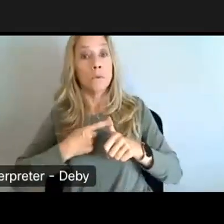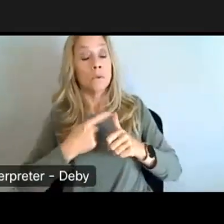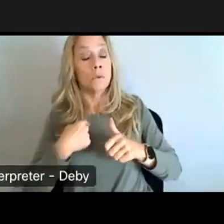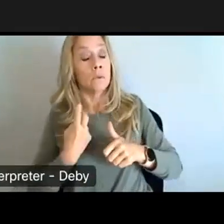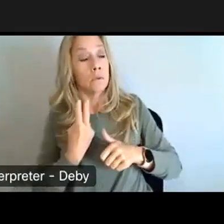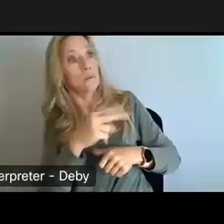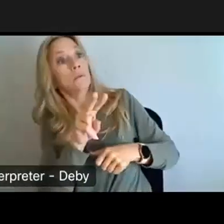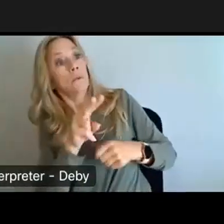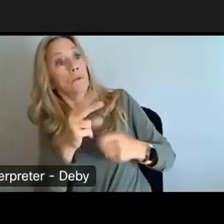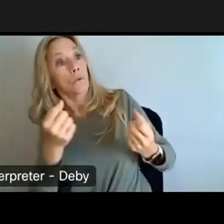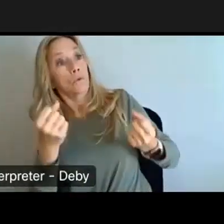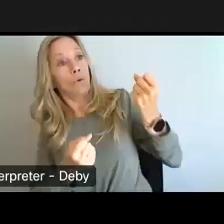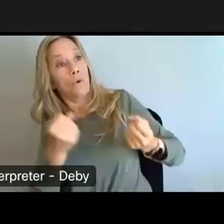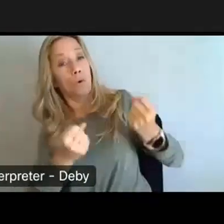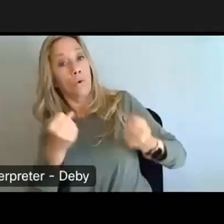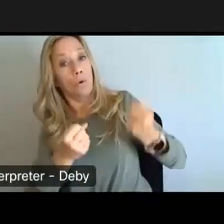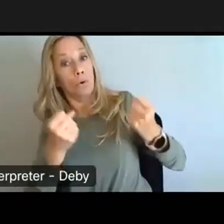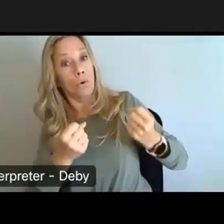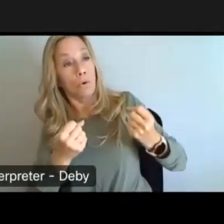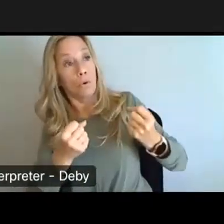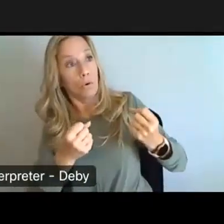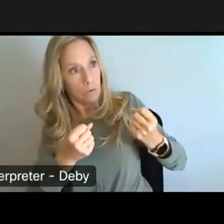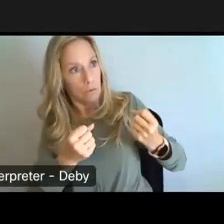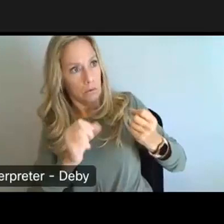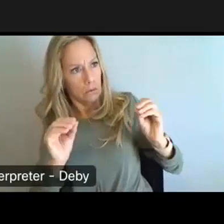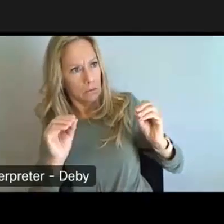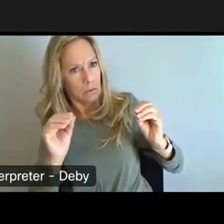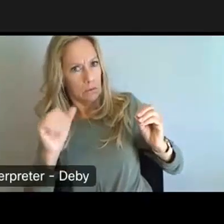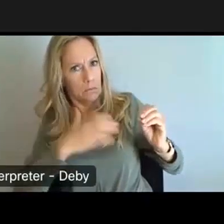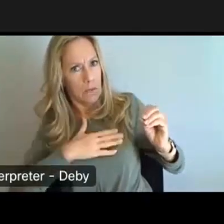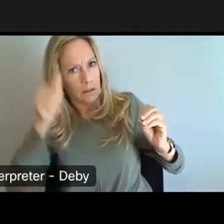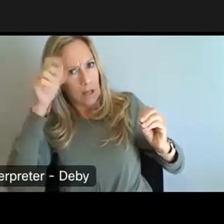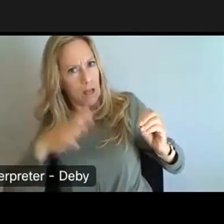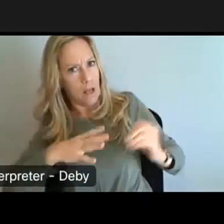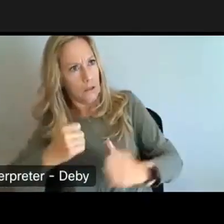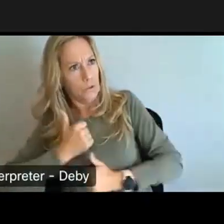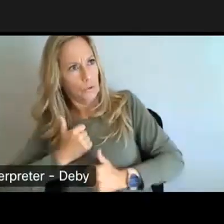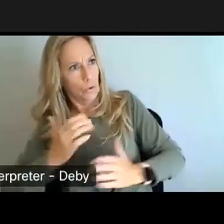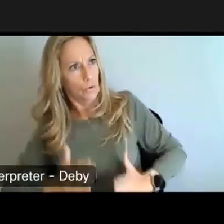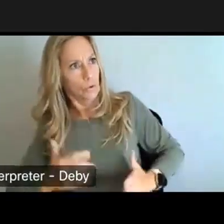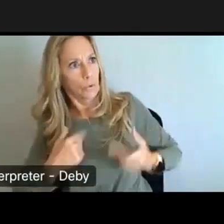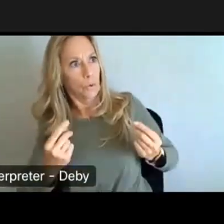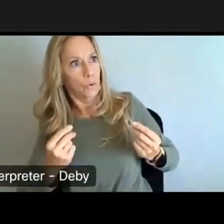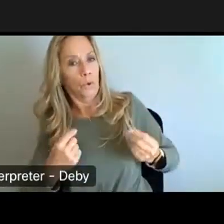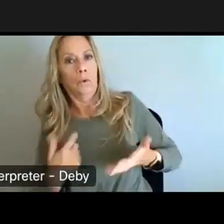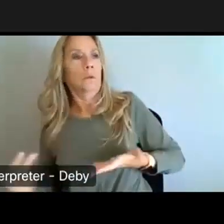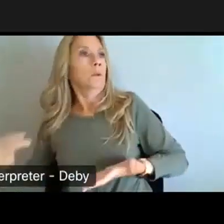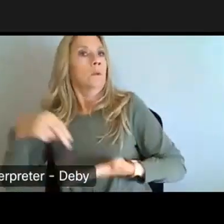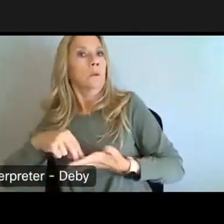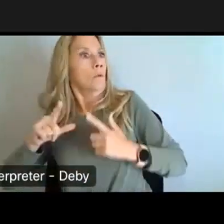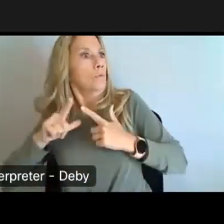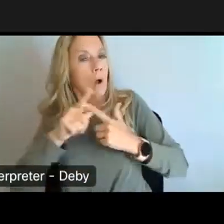at my vehicle and what I didn't see was my guys. So I instantly just started running for my vehicle to go check on my